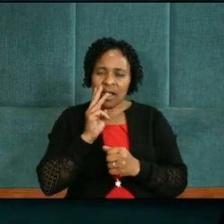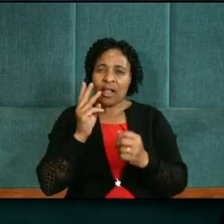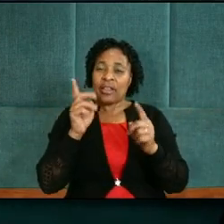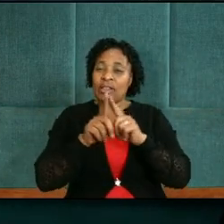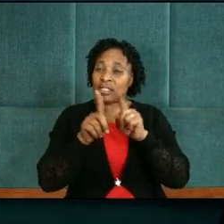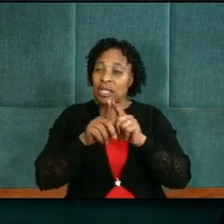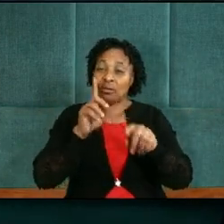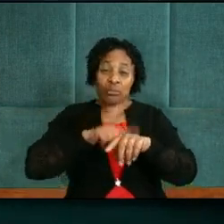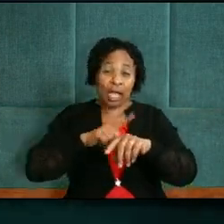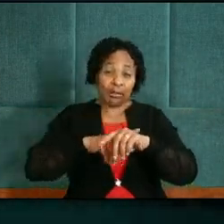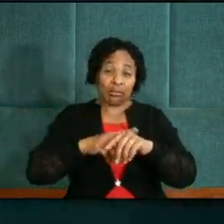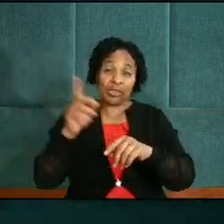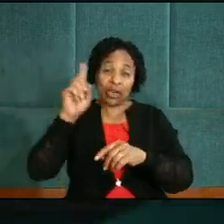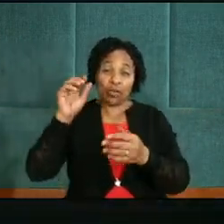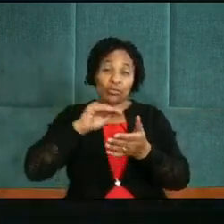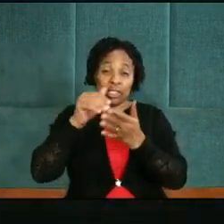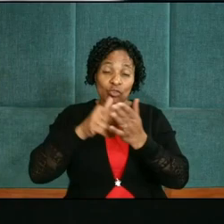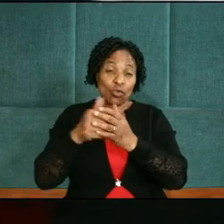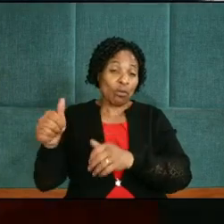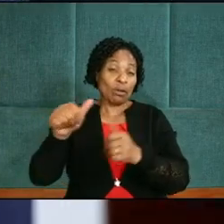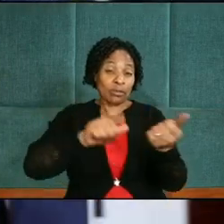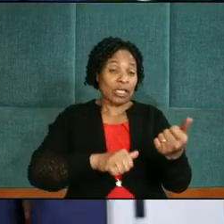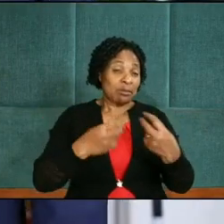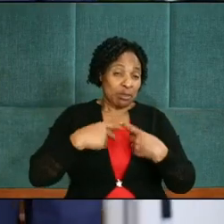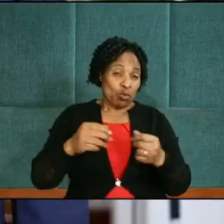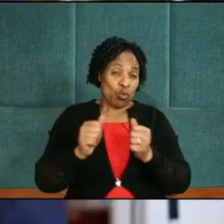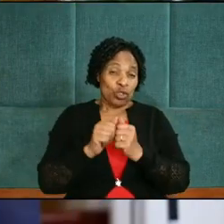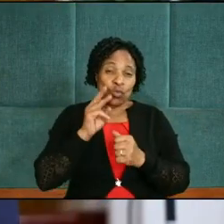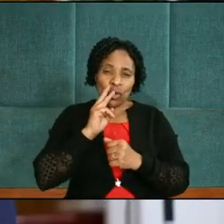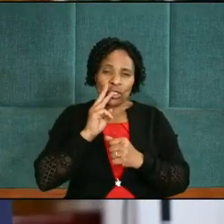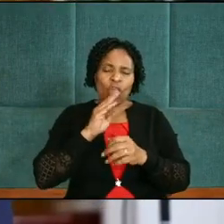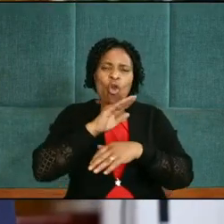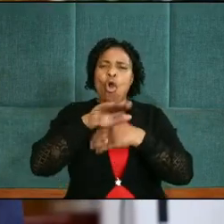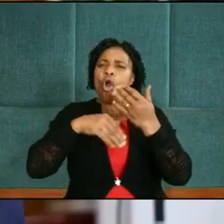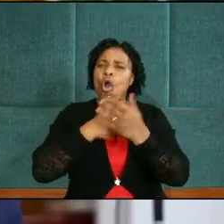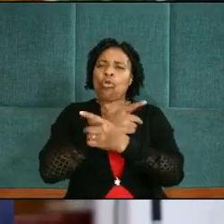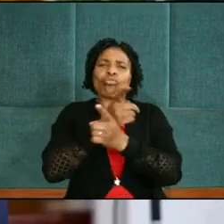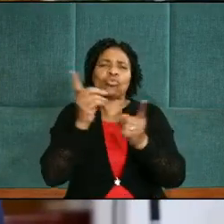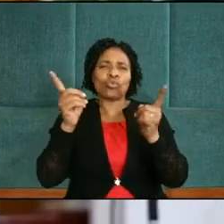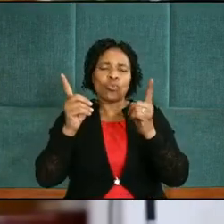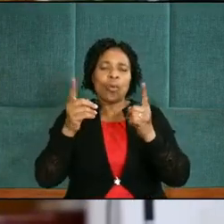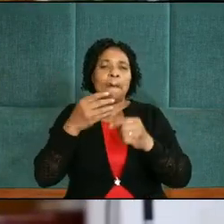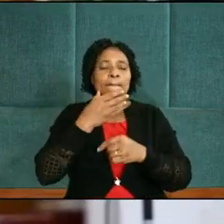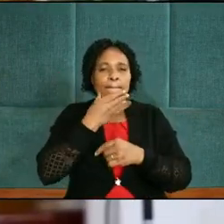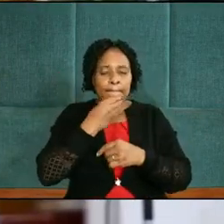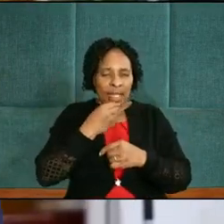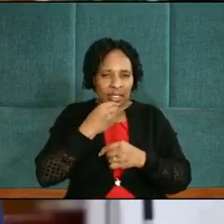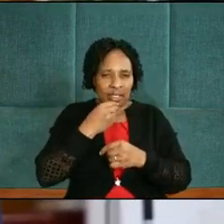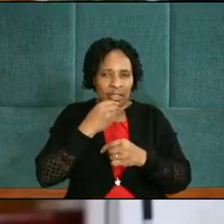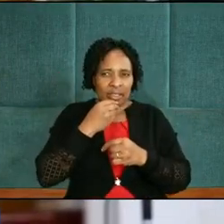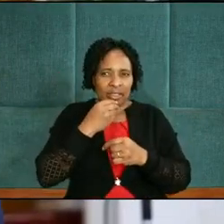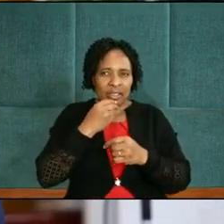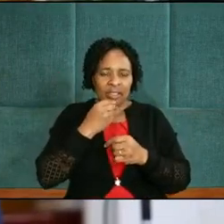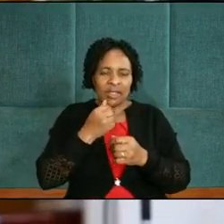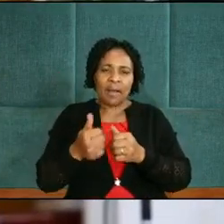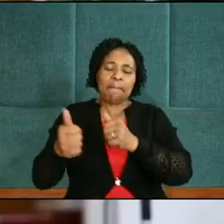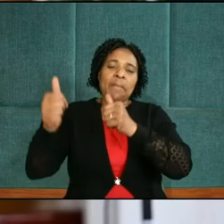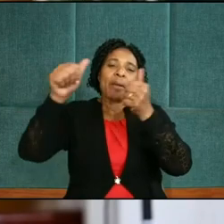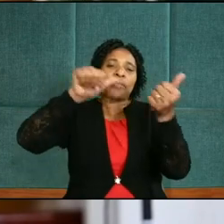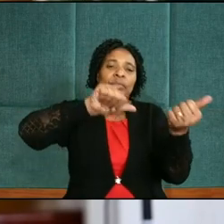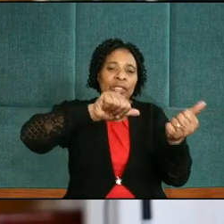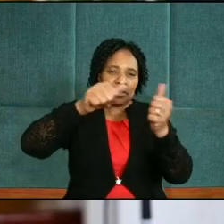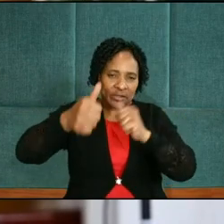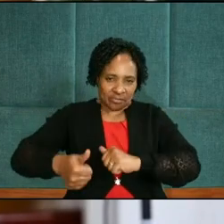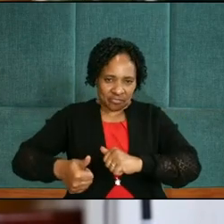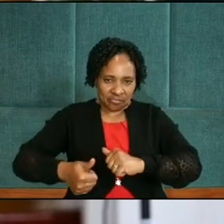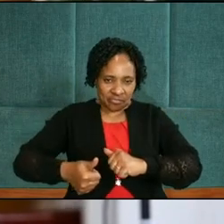Central and those of you watching online. If all you got so far is a baptism